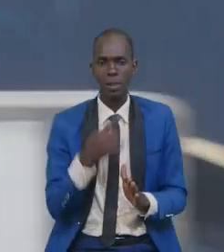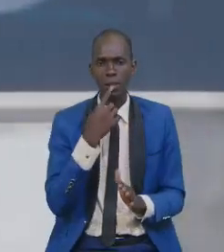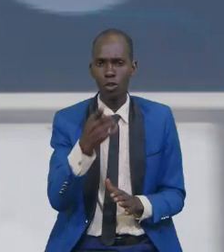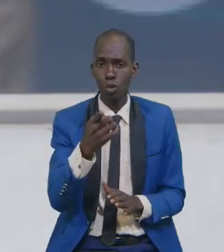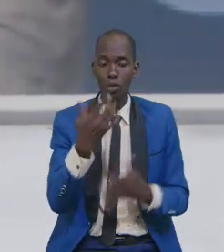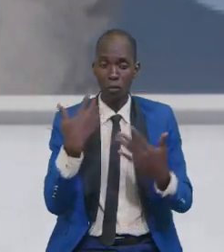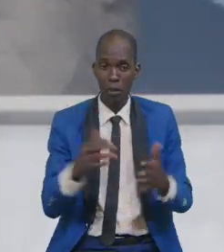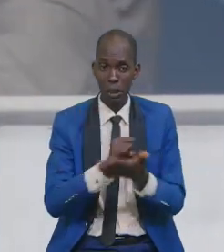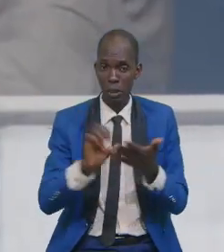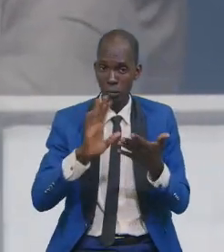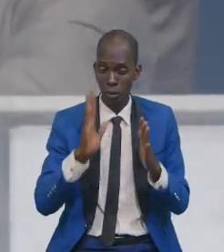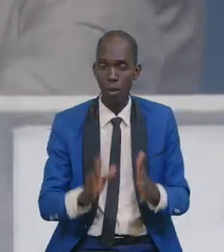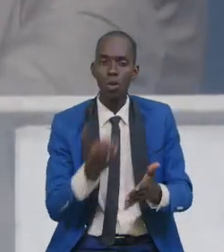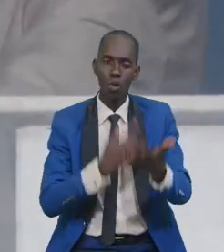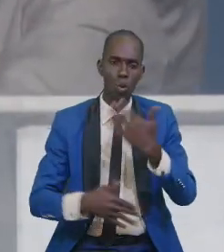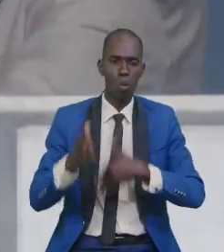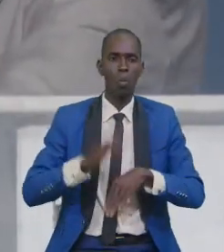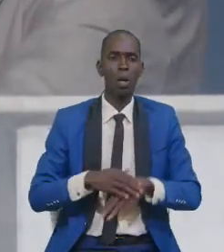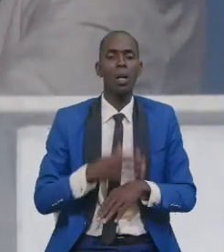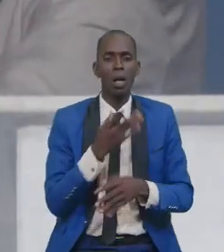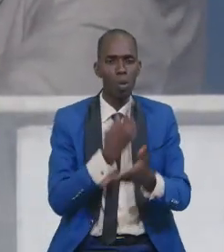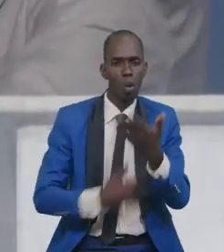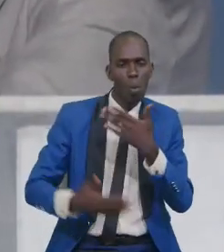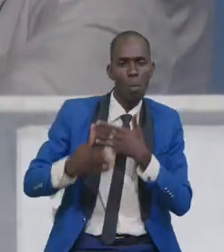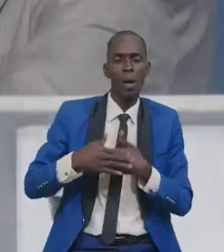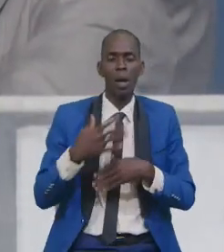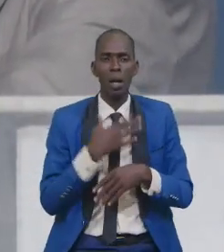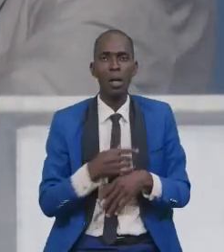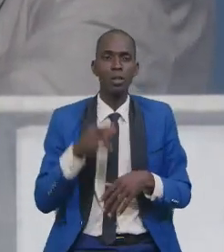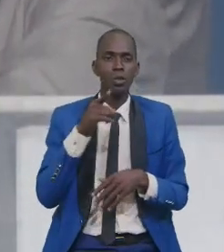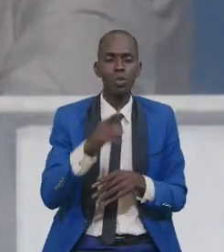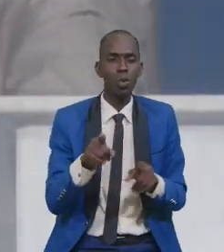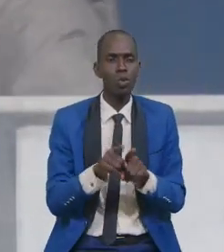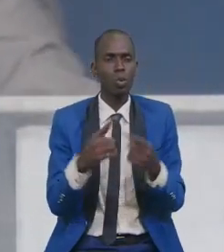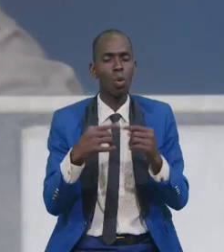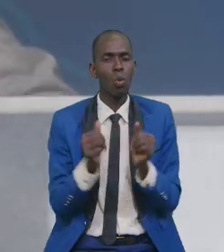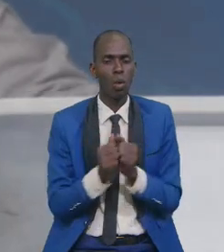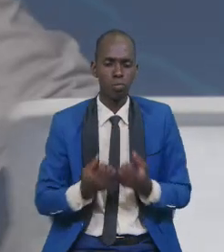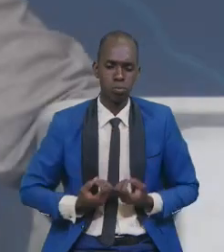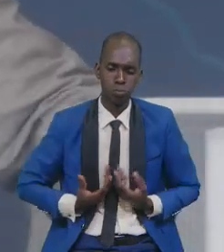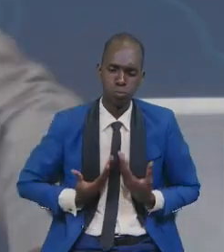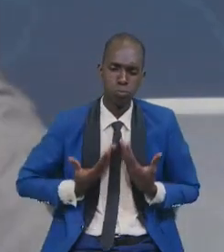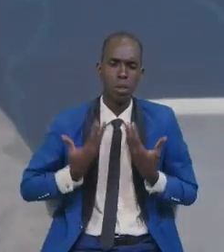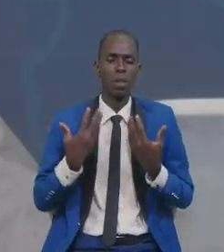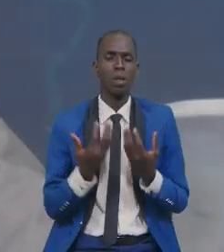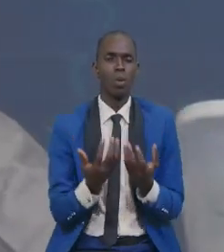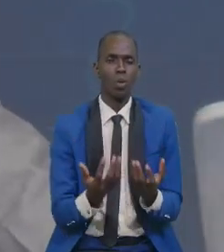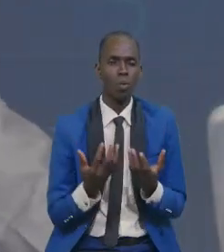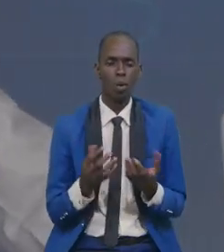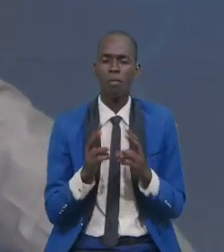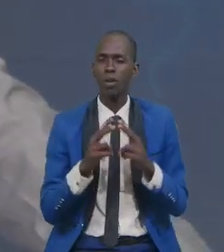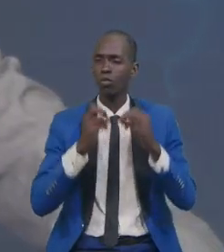we come back. And we have a desire, very strong desire, and